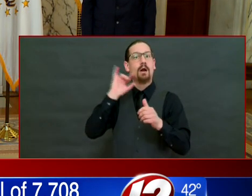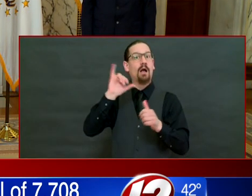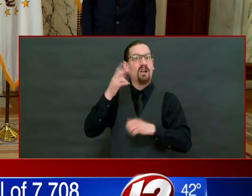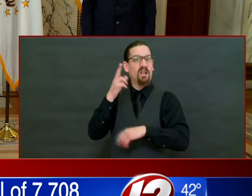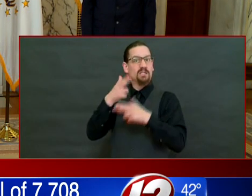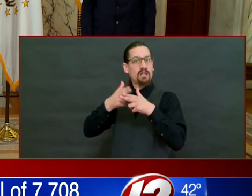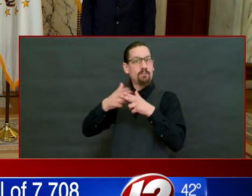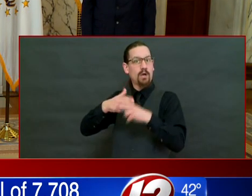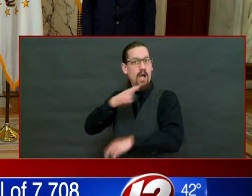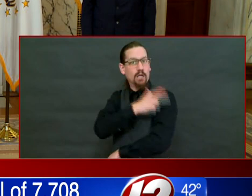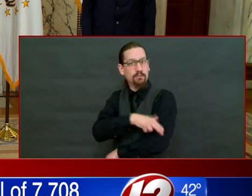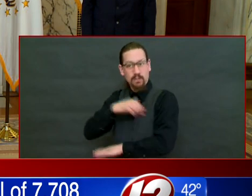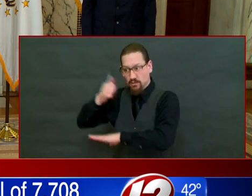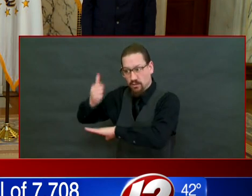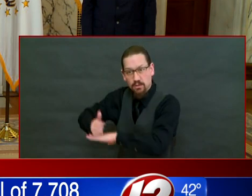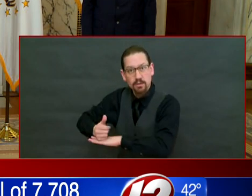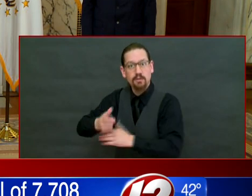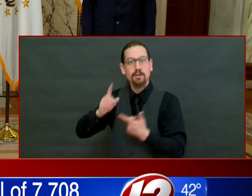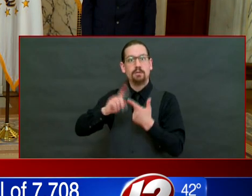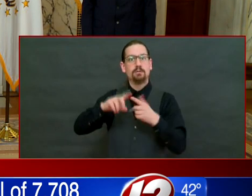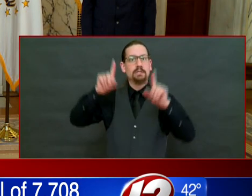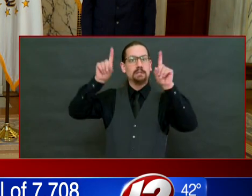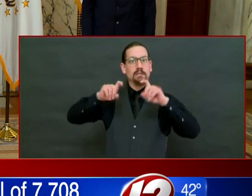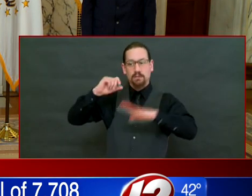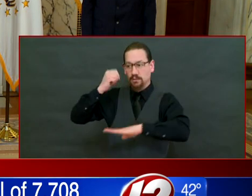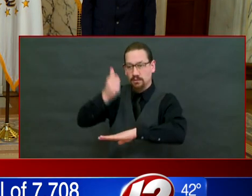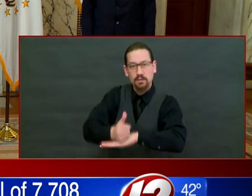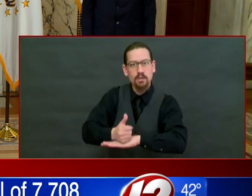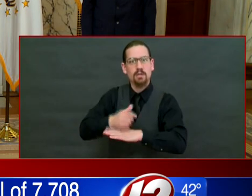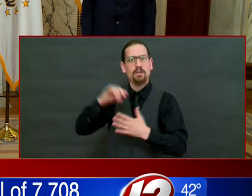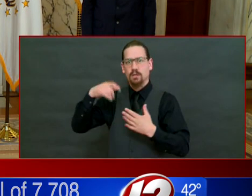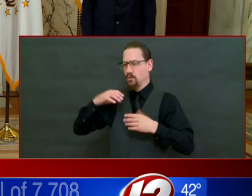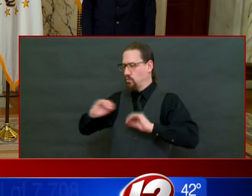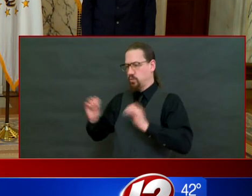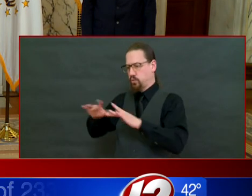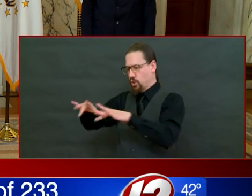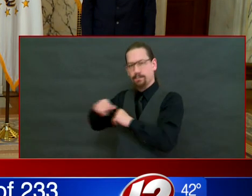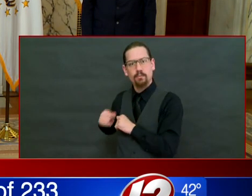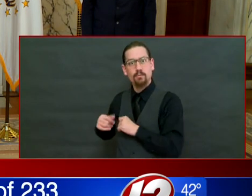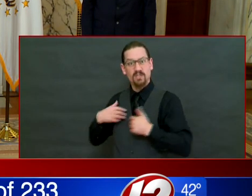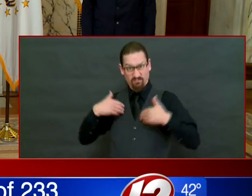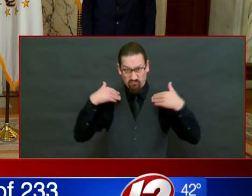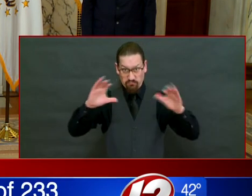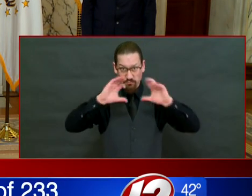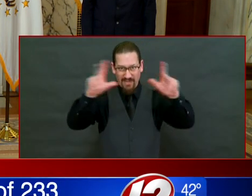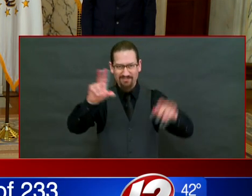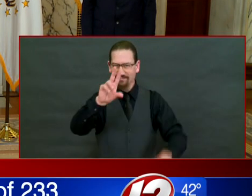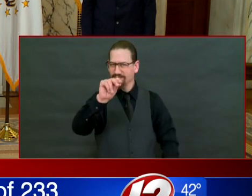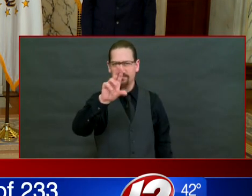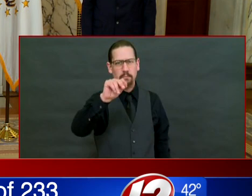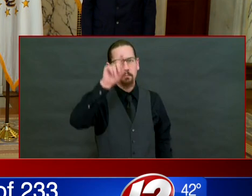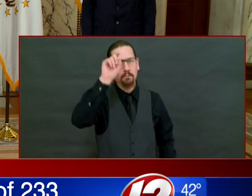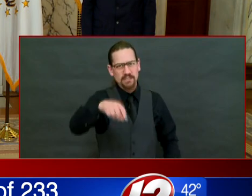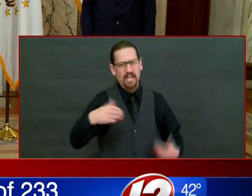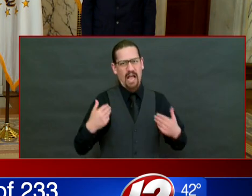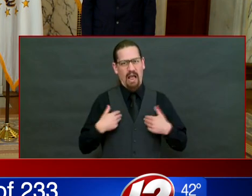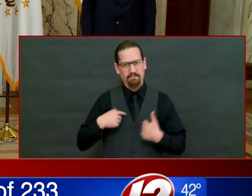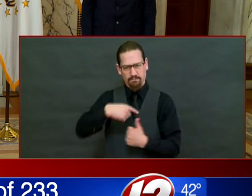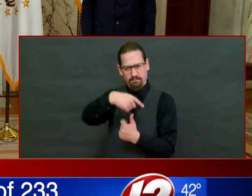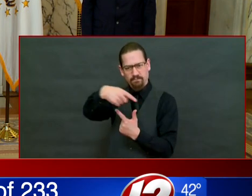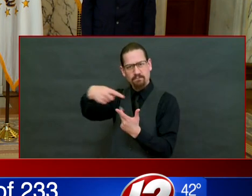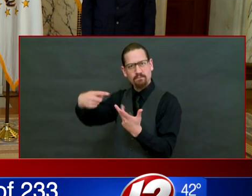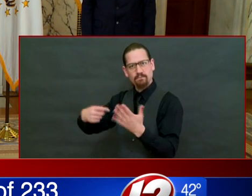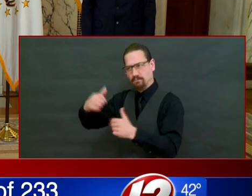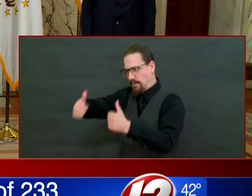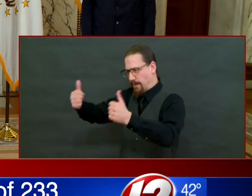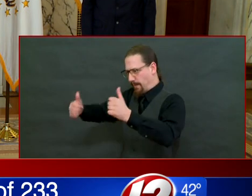what our mantra's been from the beginning, and that's what it's going to be now. It's not going to be a flick of the switch. I am not going to come